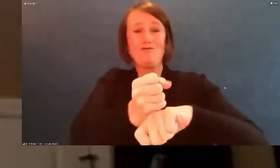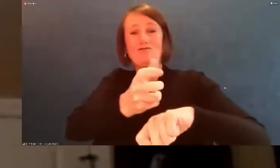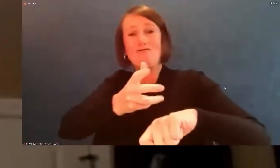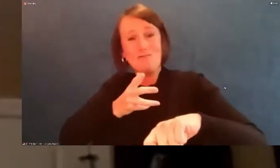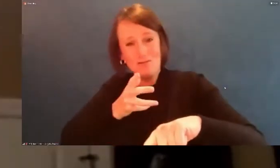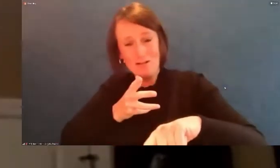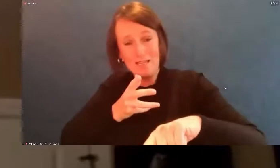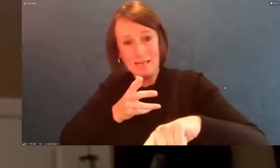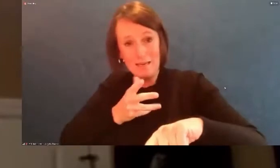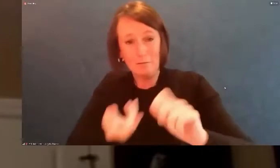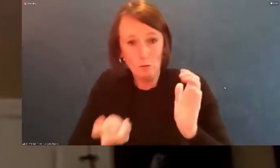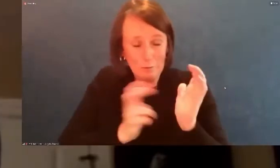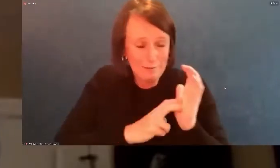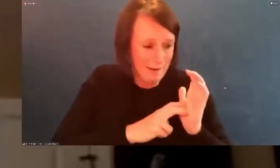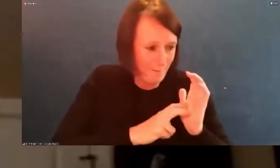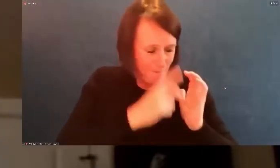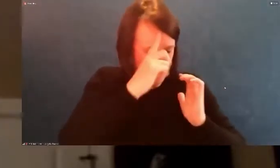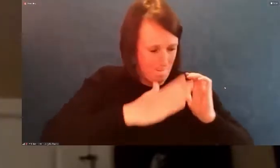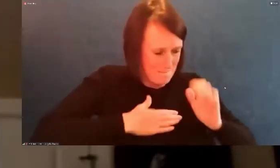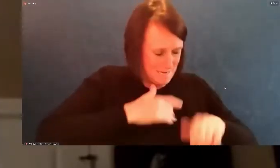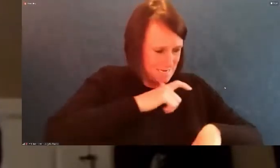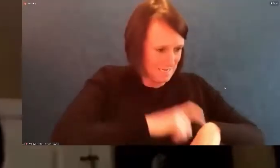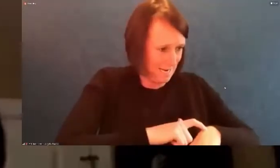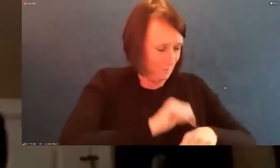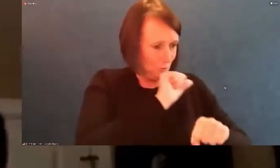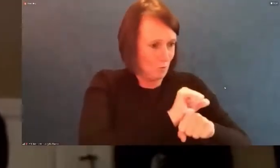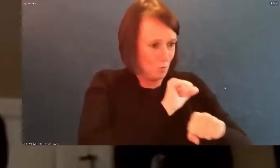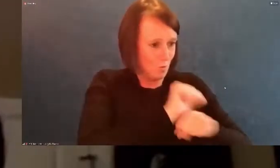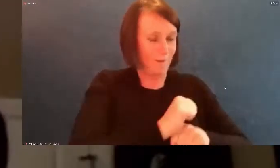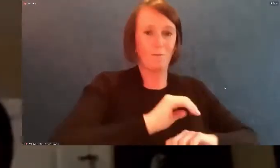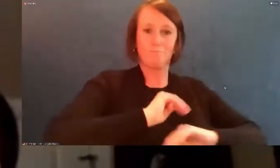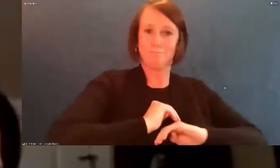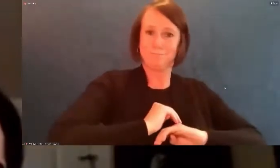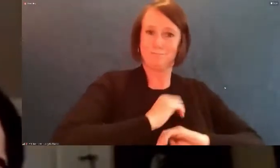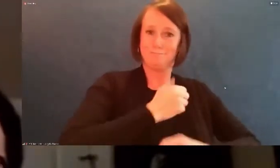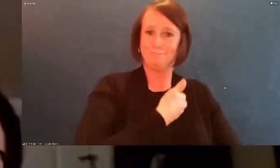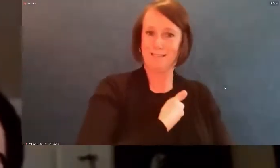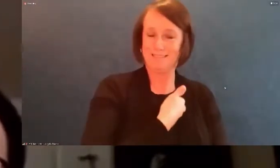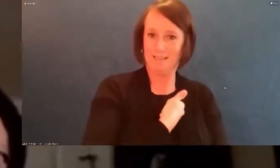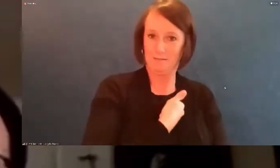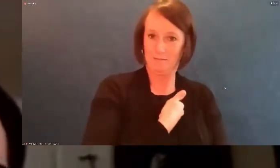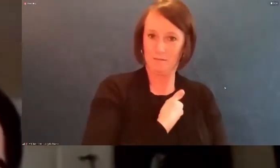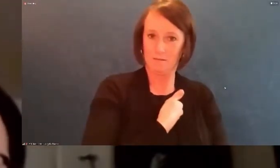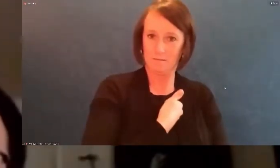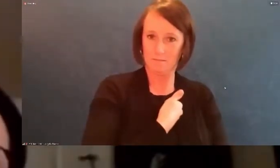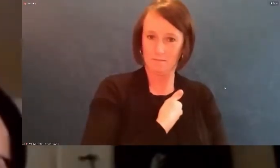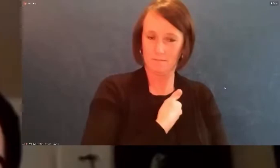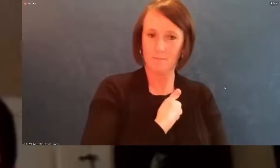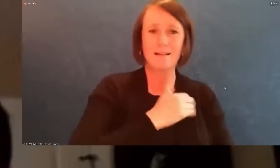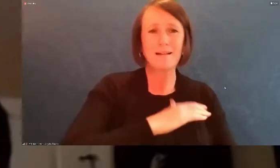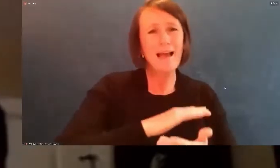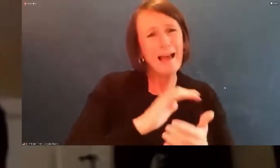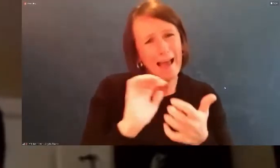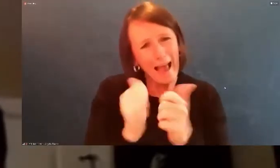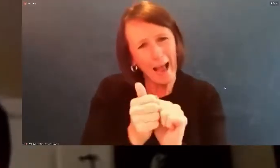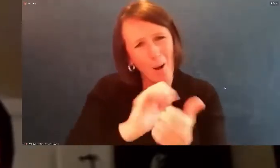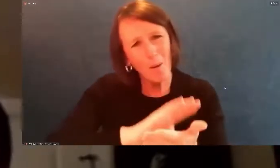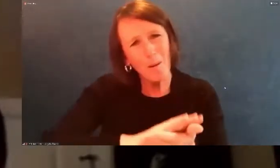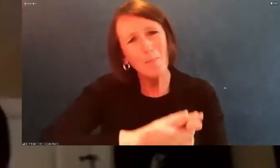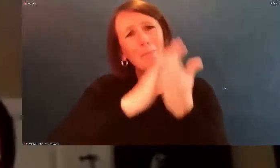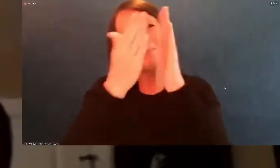sweet magic. So, people say, but how did you become a writer? Like, never mind this getting